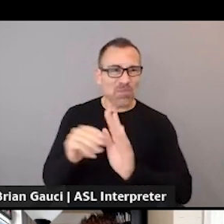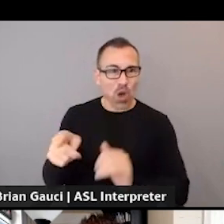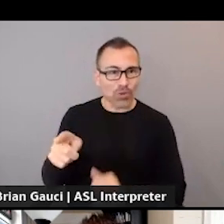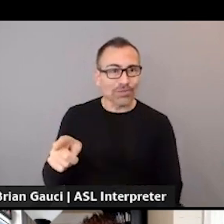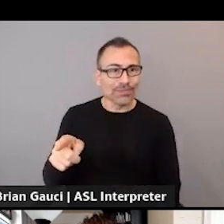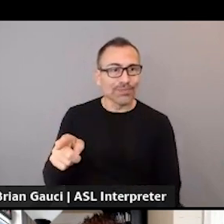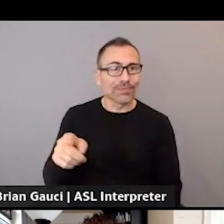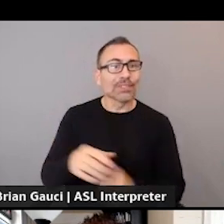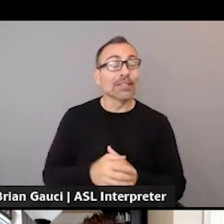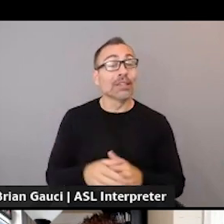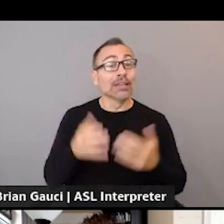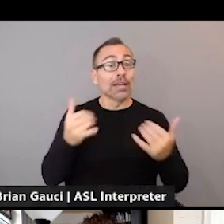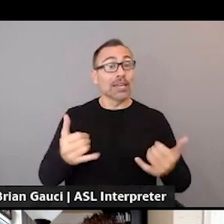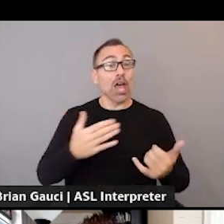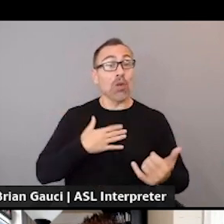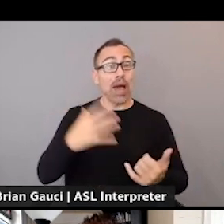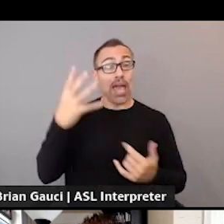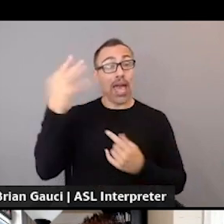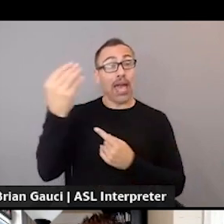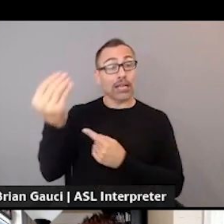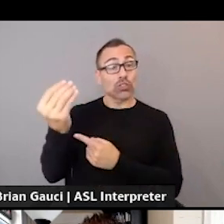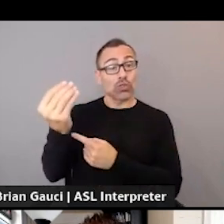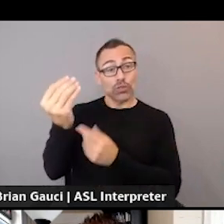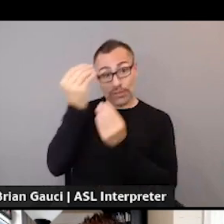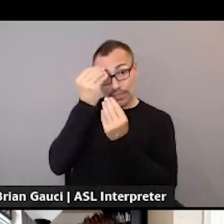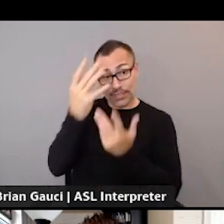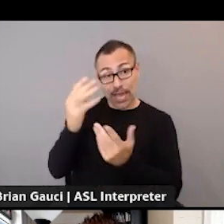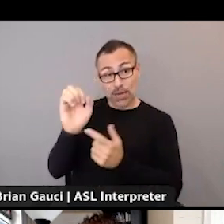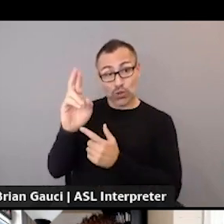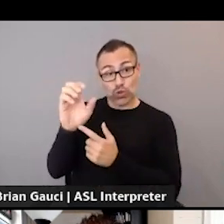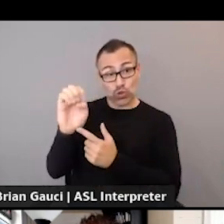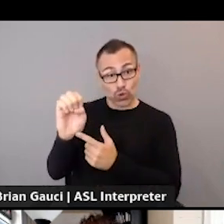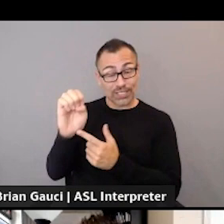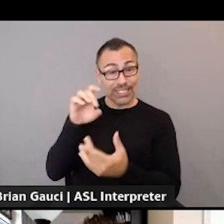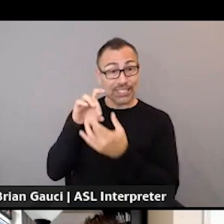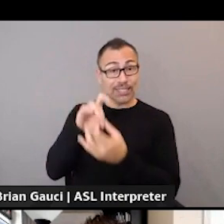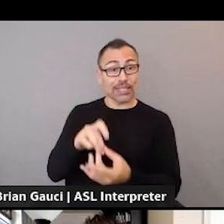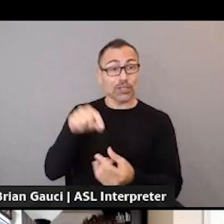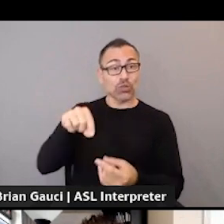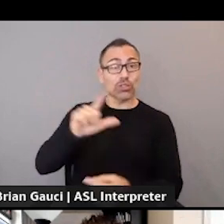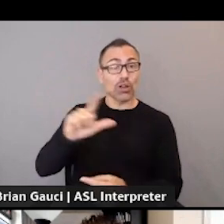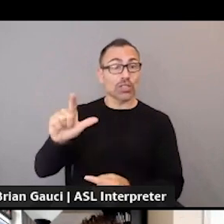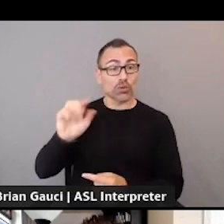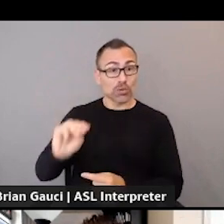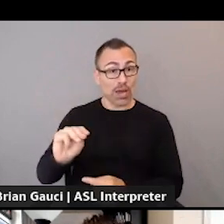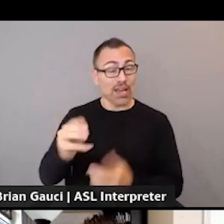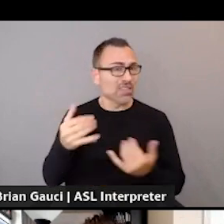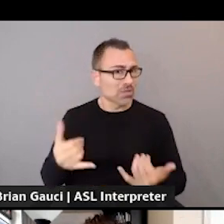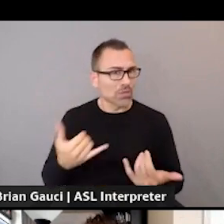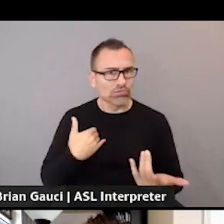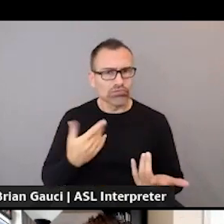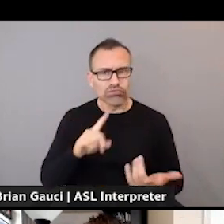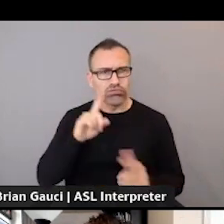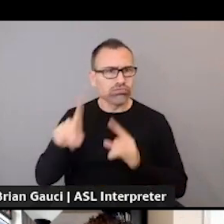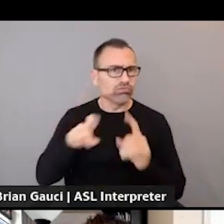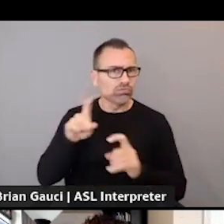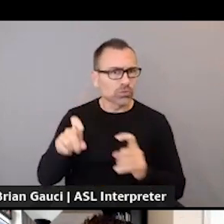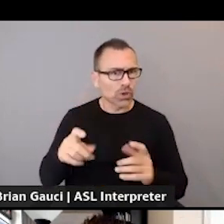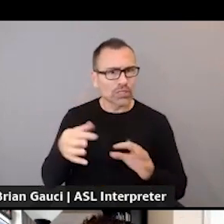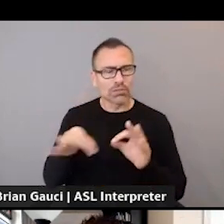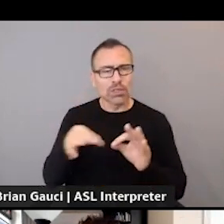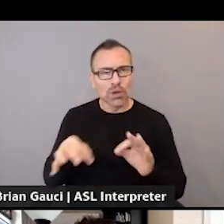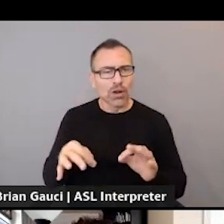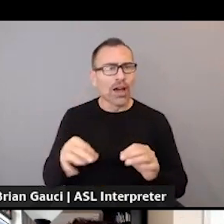my external data source to this large language model. And now I can ask these simple questions. I can ask it to write blogs. I can do all these